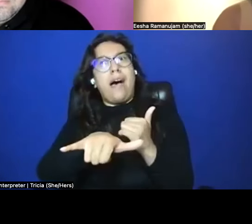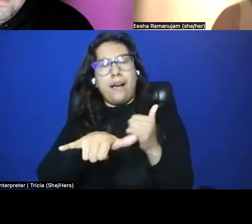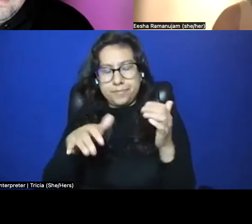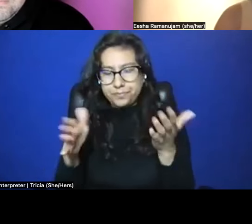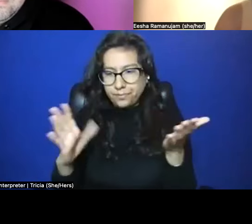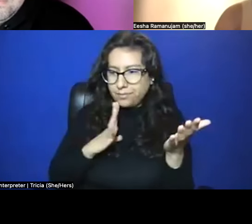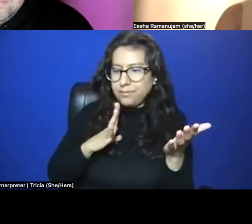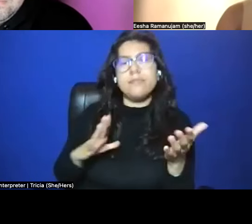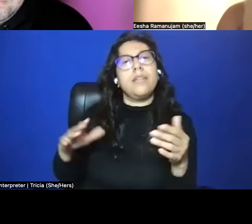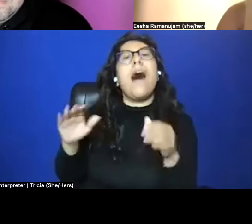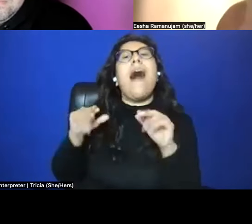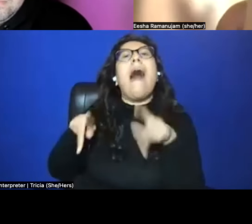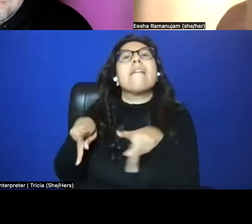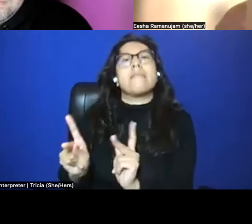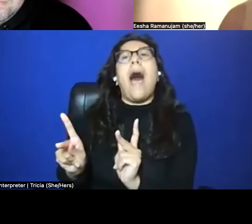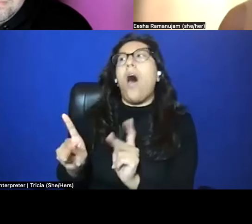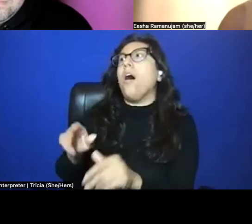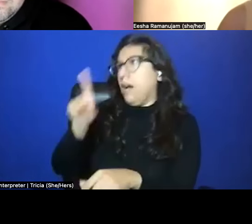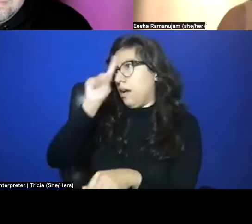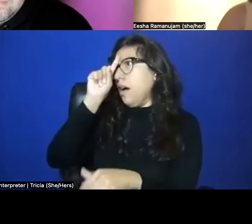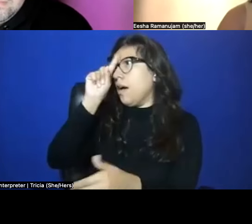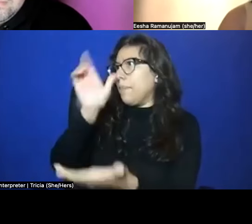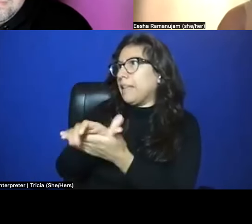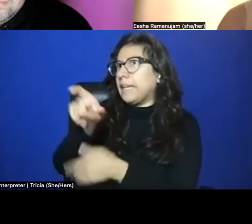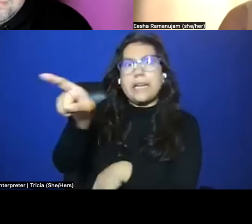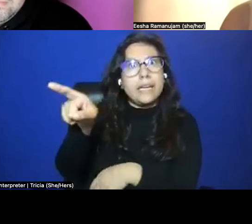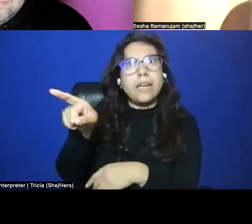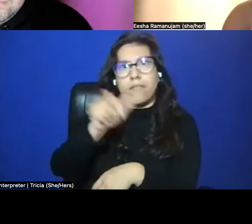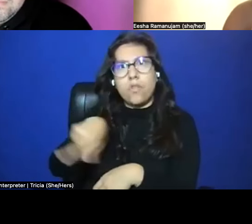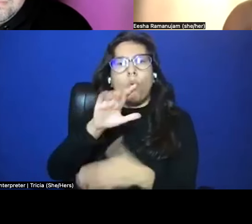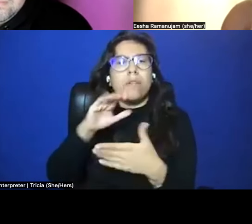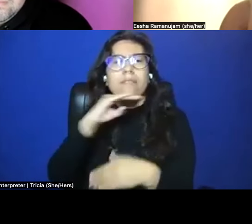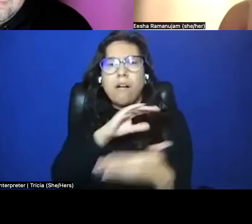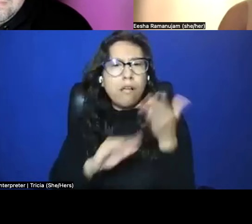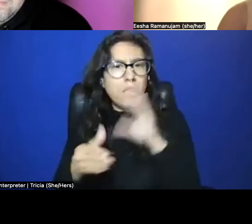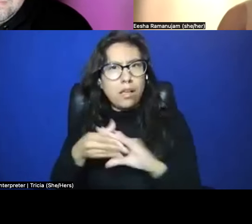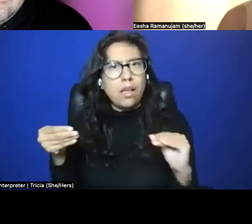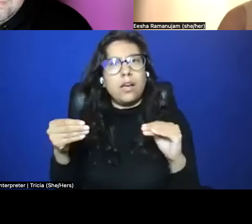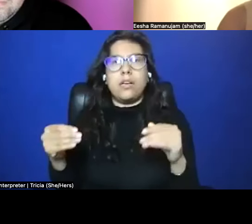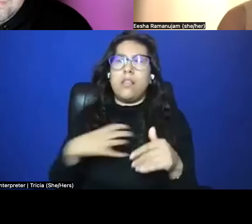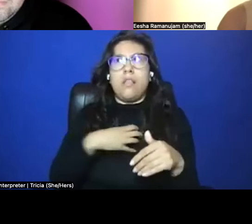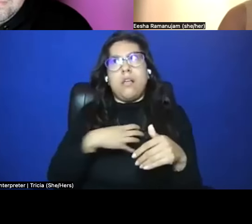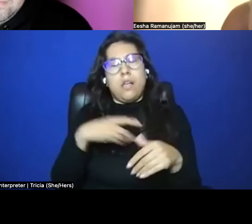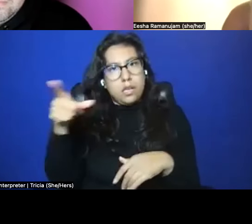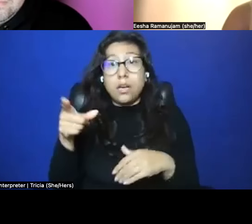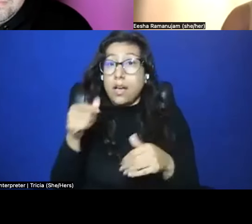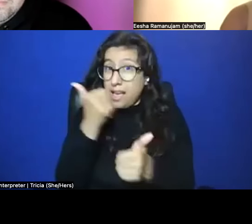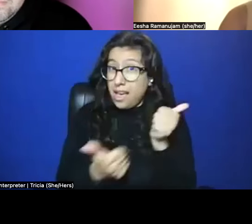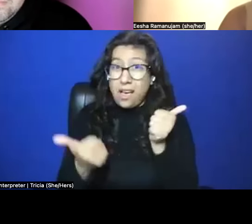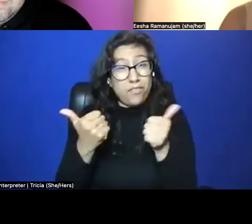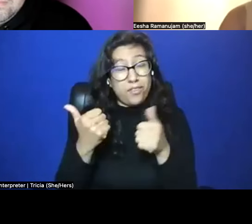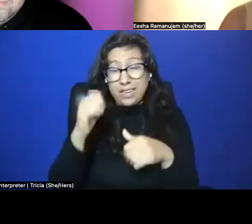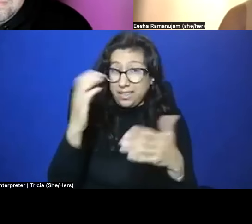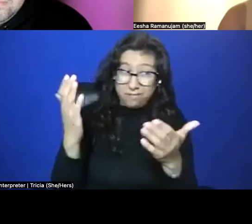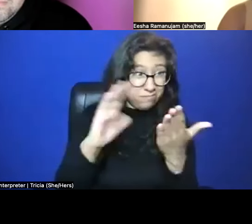the narratives presented to them that like explain their grievances in some way. So those everyday cultural inputs really, really matter.